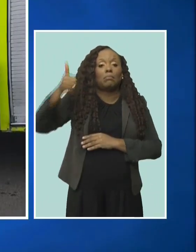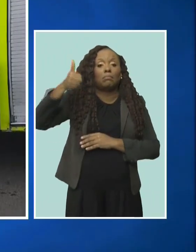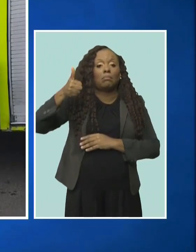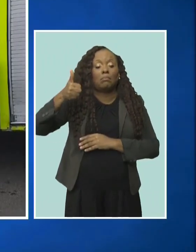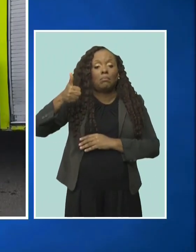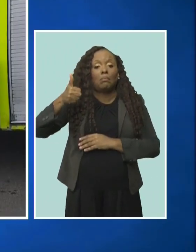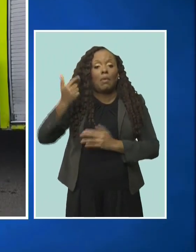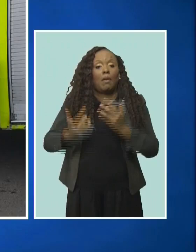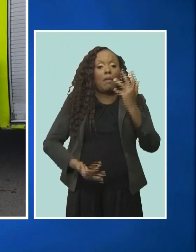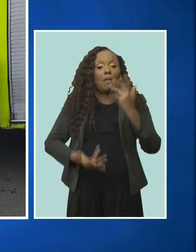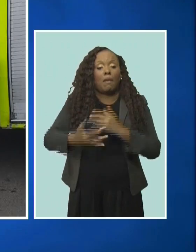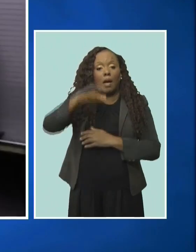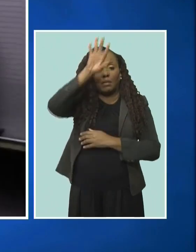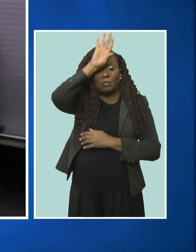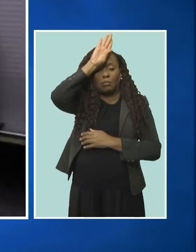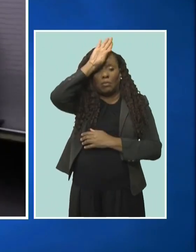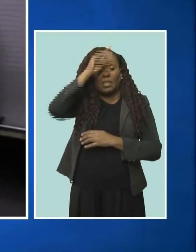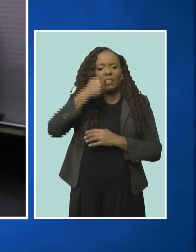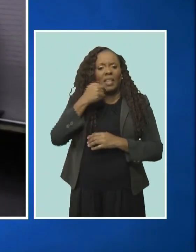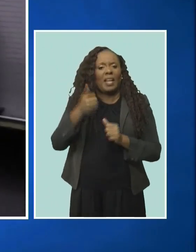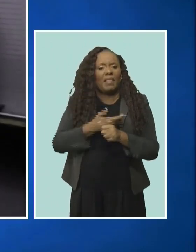now fine.